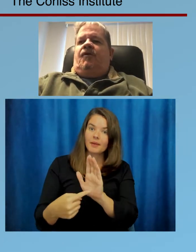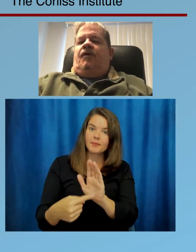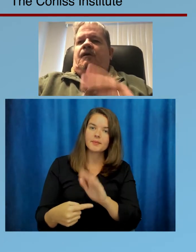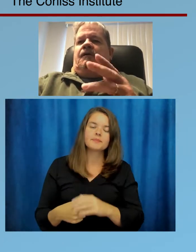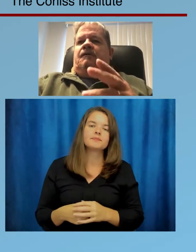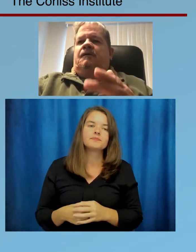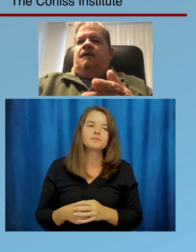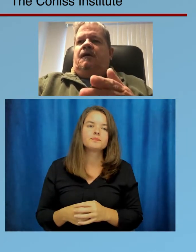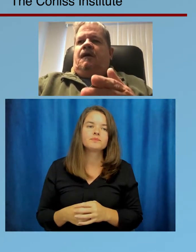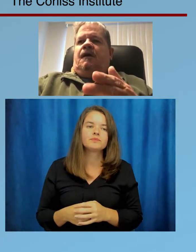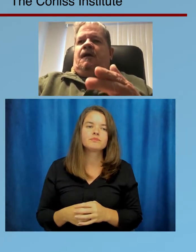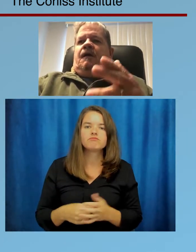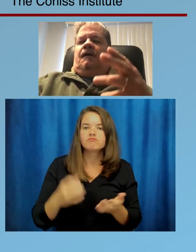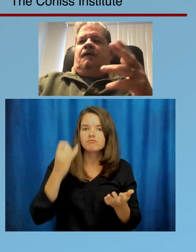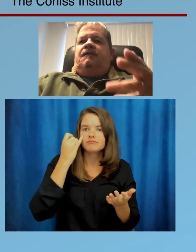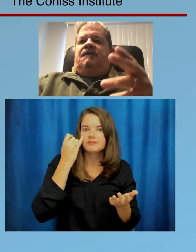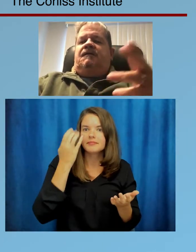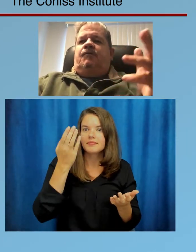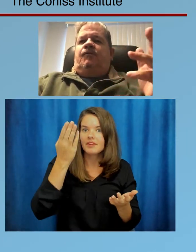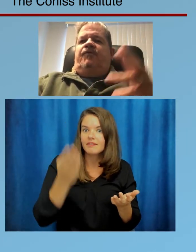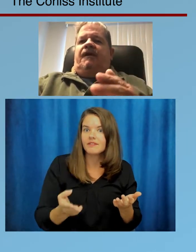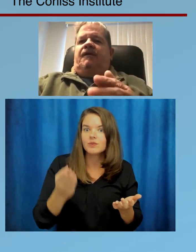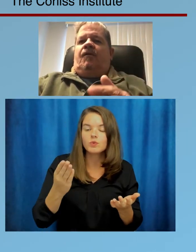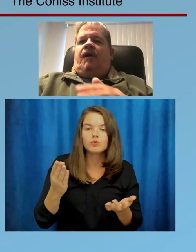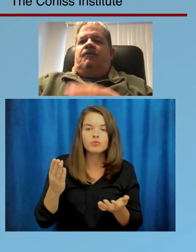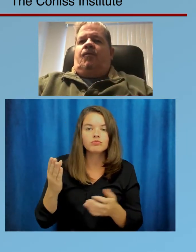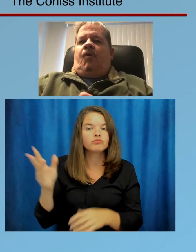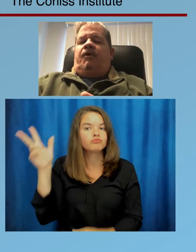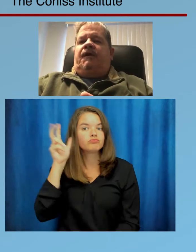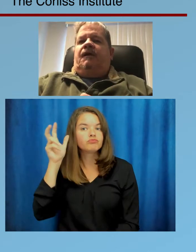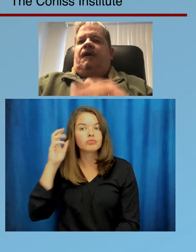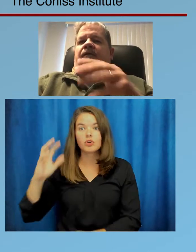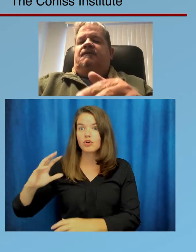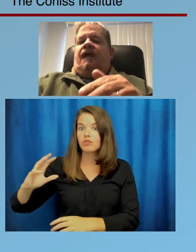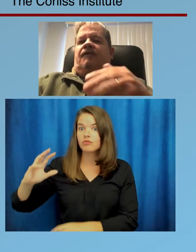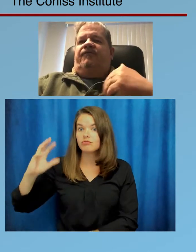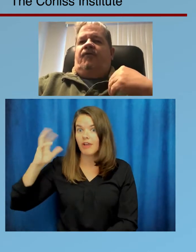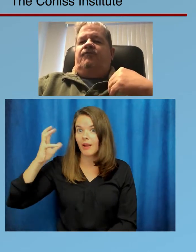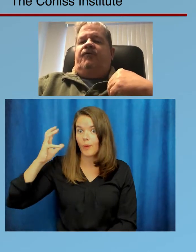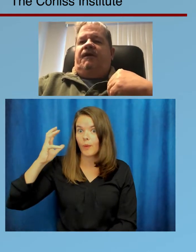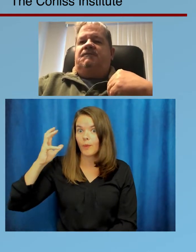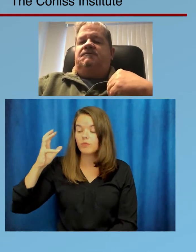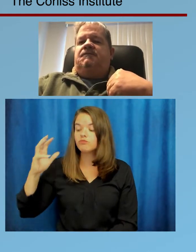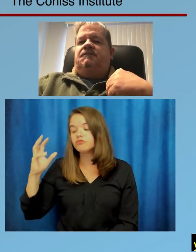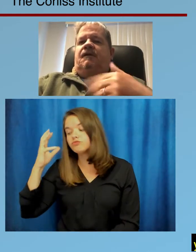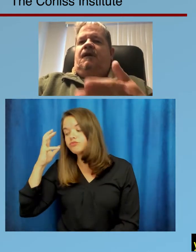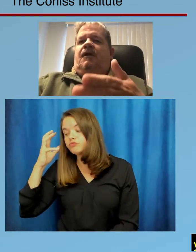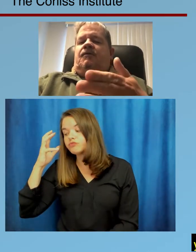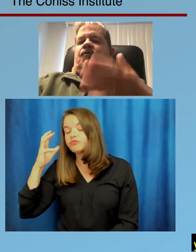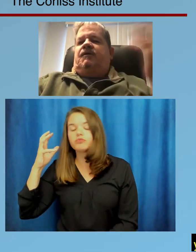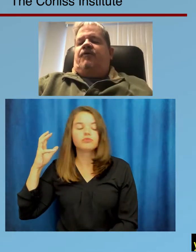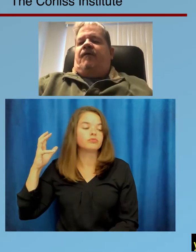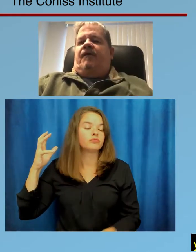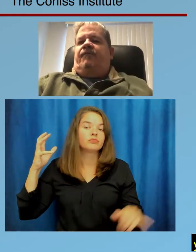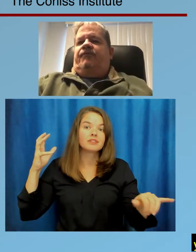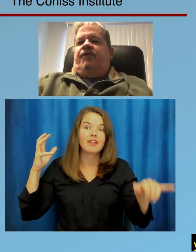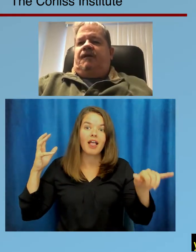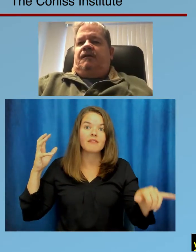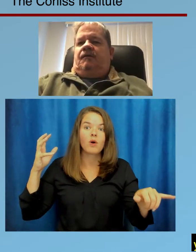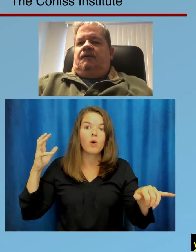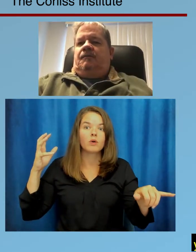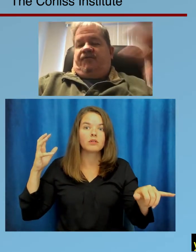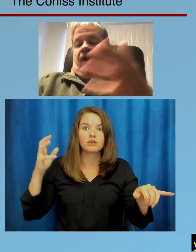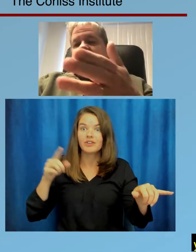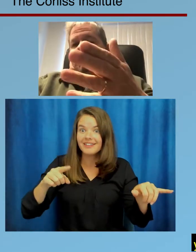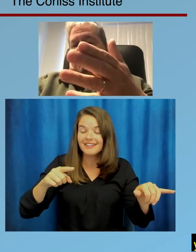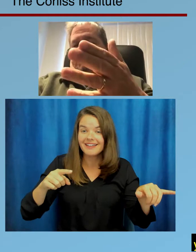if you're listening to a radio and you're working and the telephone rings, you can drown out the